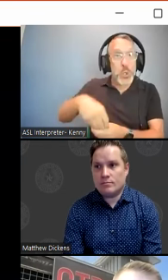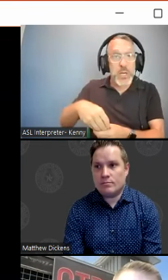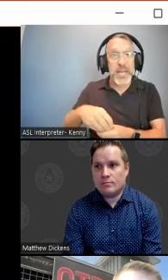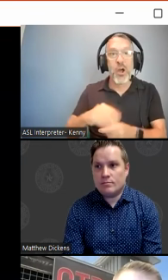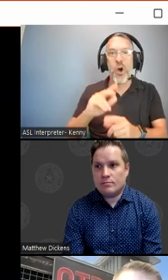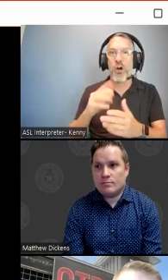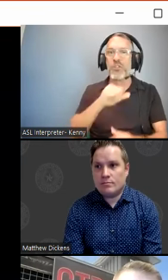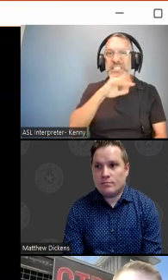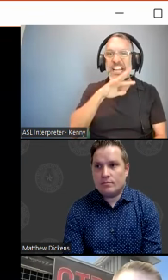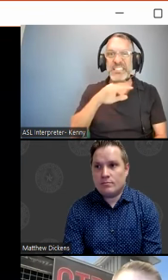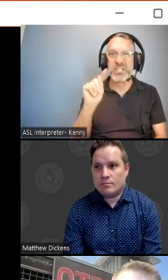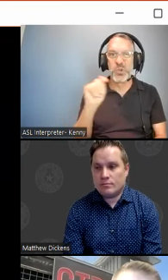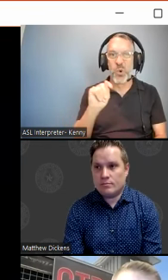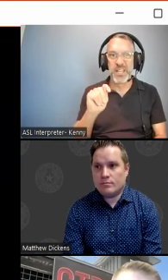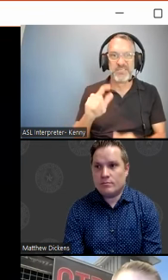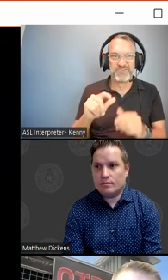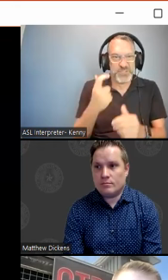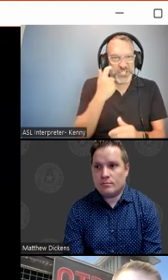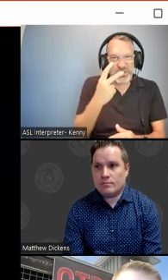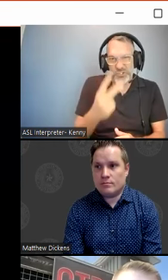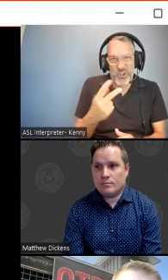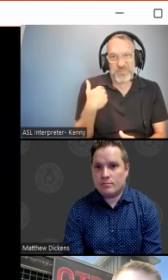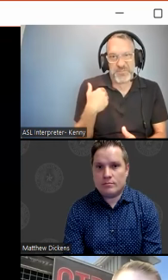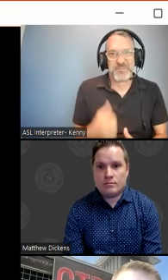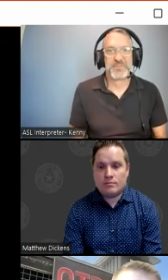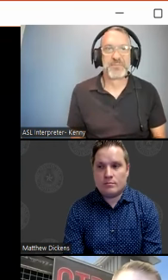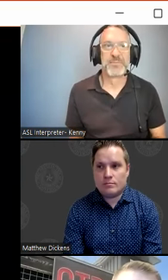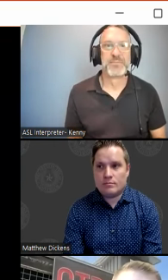those nasty toilet fixtures we just saw.